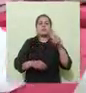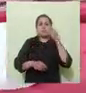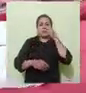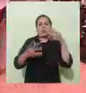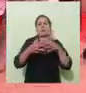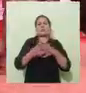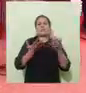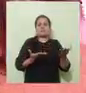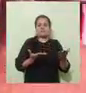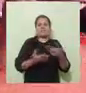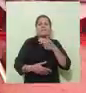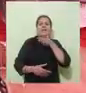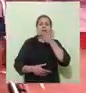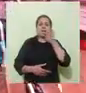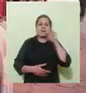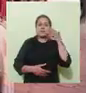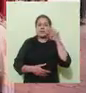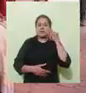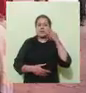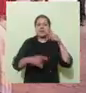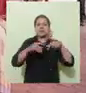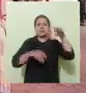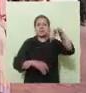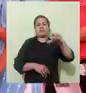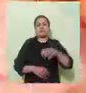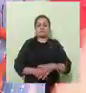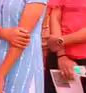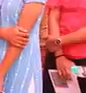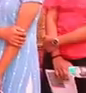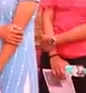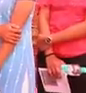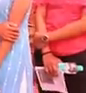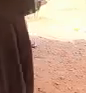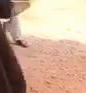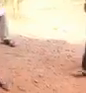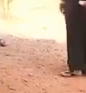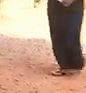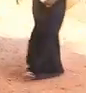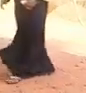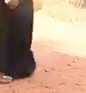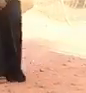women BLOs. And that's here, it's a pink polling booth.